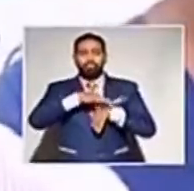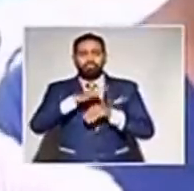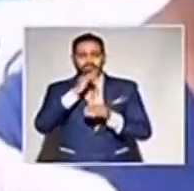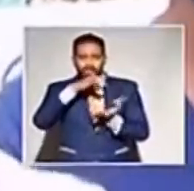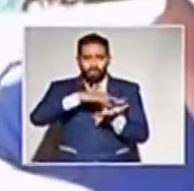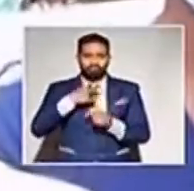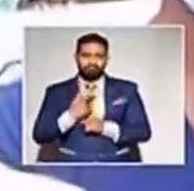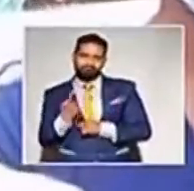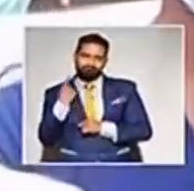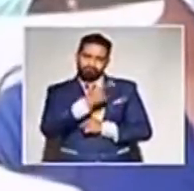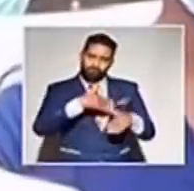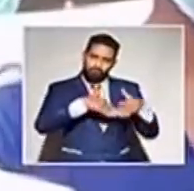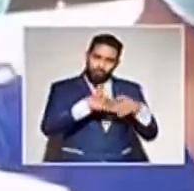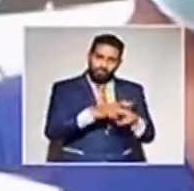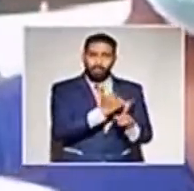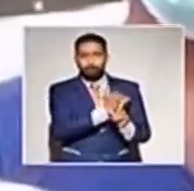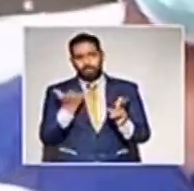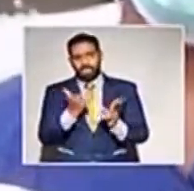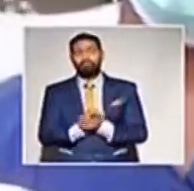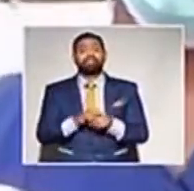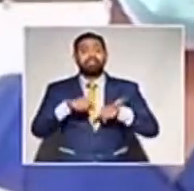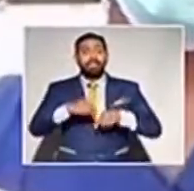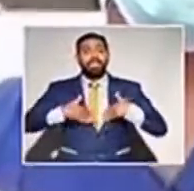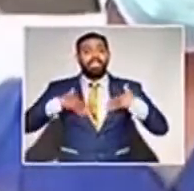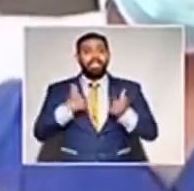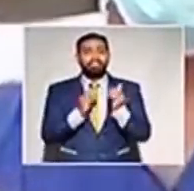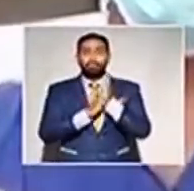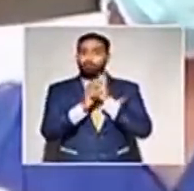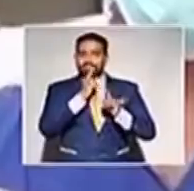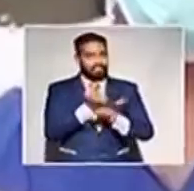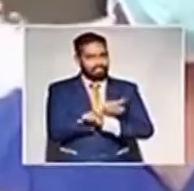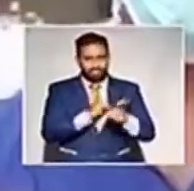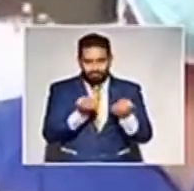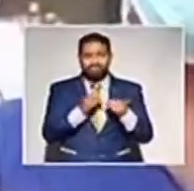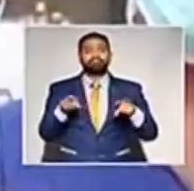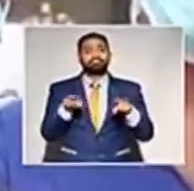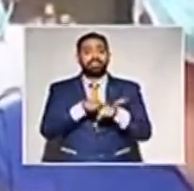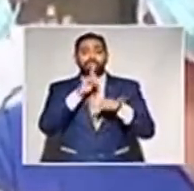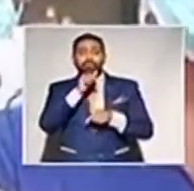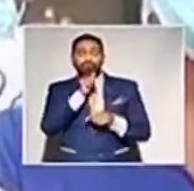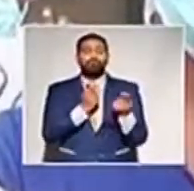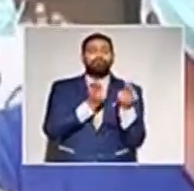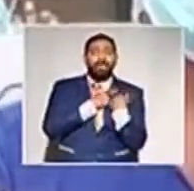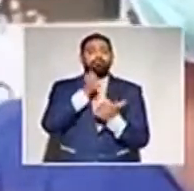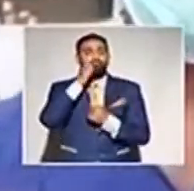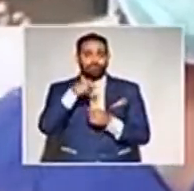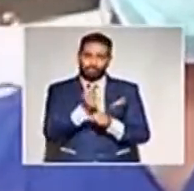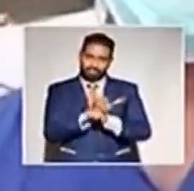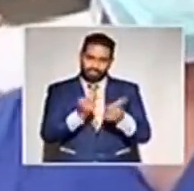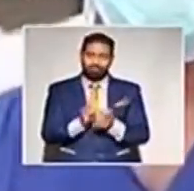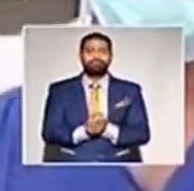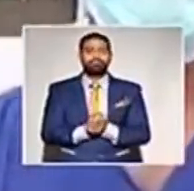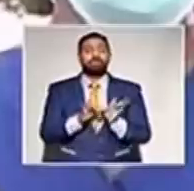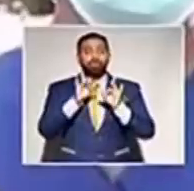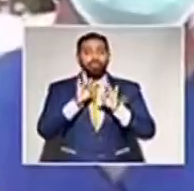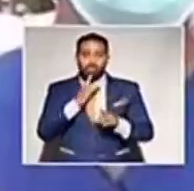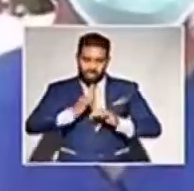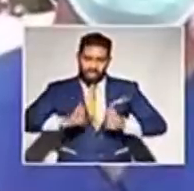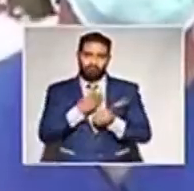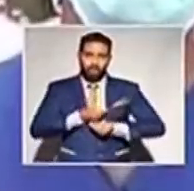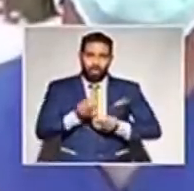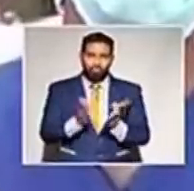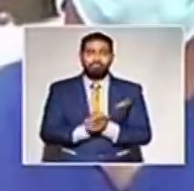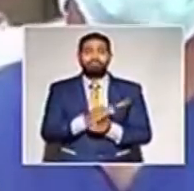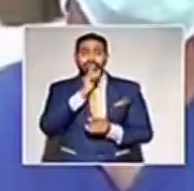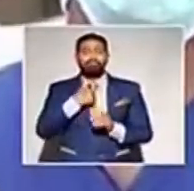There is no health minister in Sri Lanka. There is no one to take up responsibility. There is a massive risk to our lives. We only have medicines that will last for about a